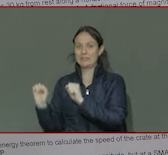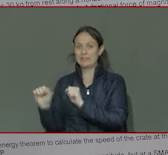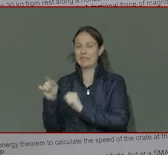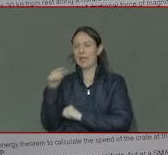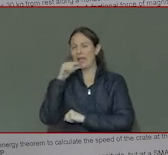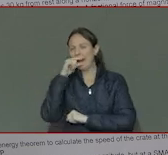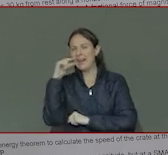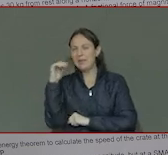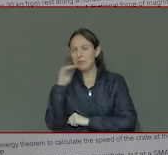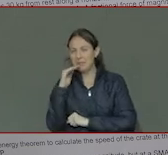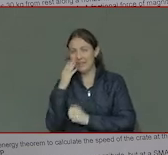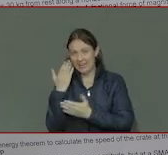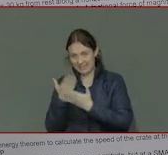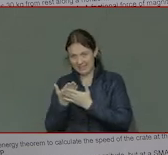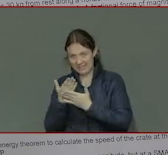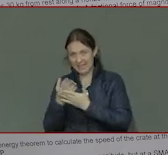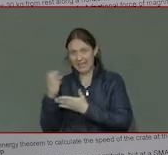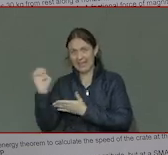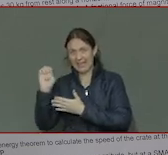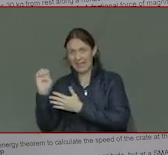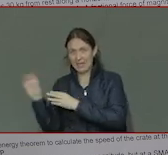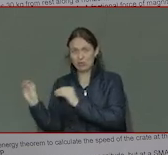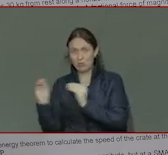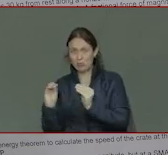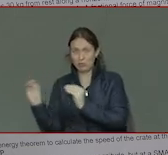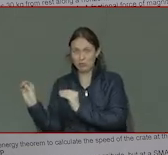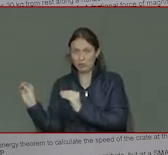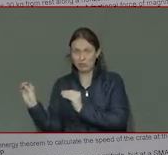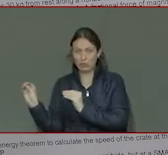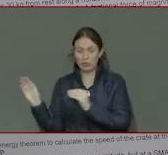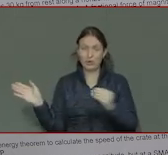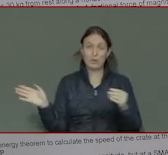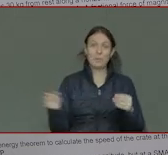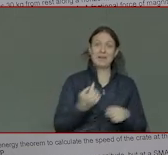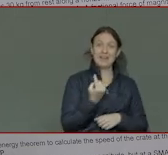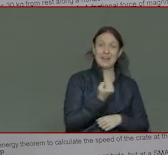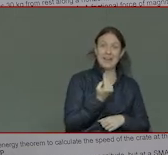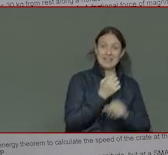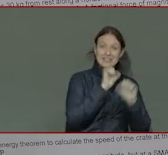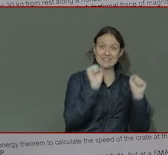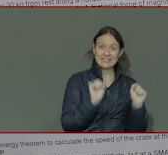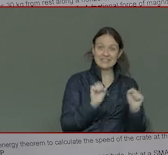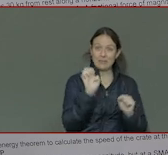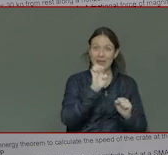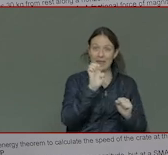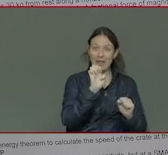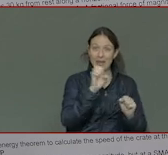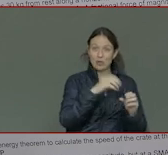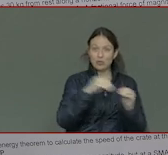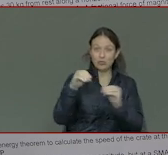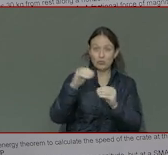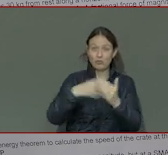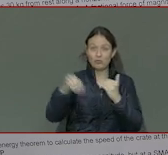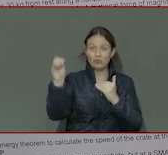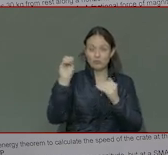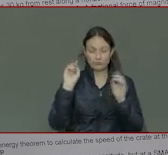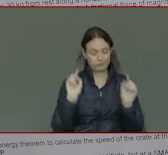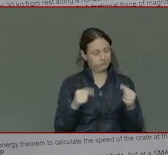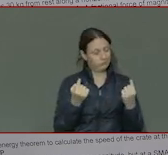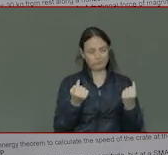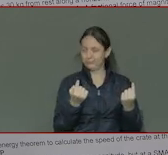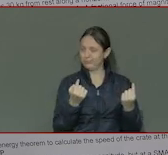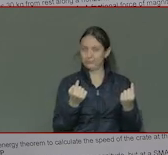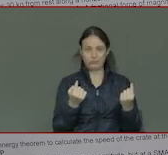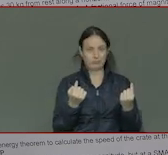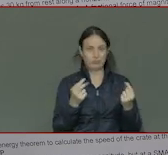transfer energy, but in an isolated system, you can't transfer the energy out of the system. Okay, so no